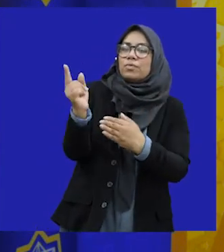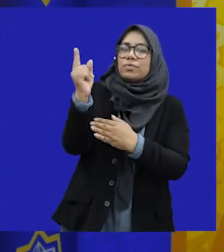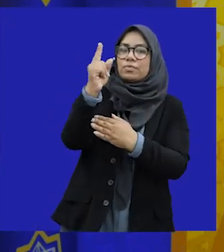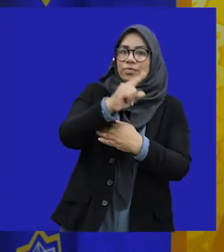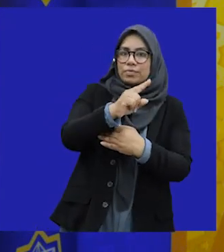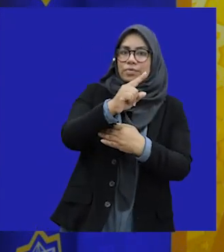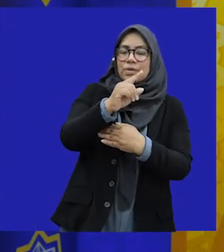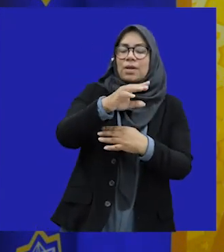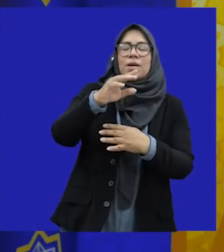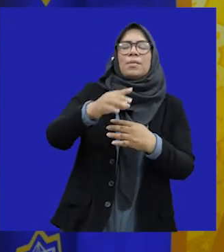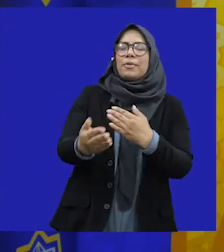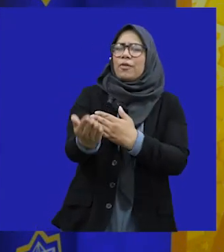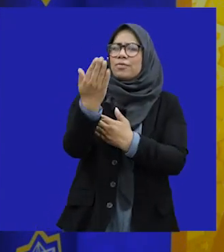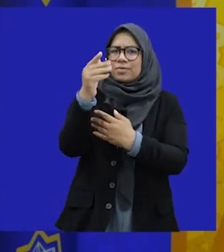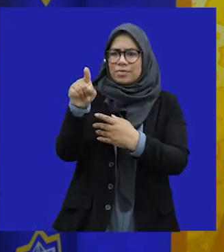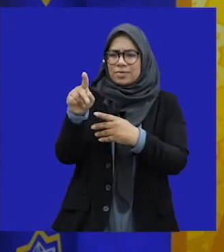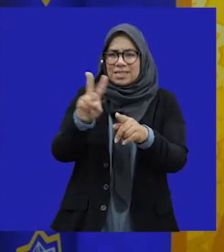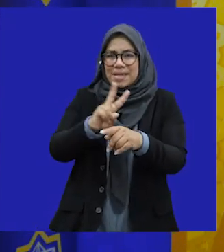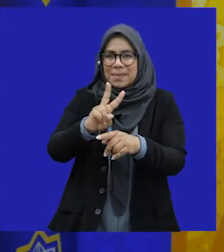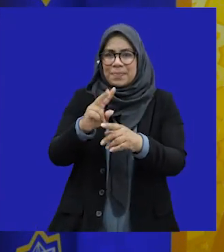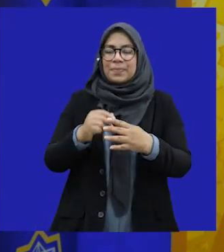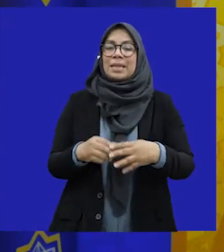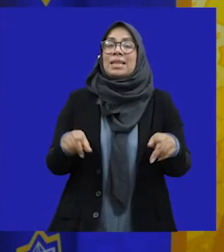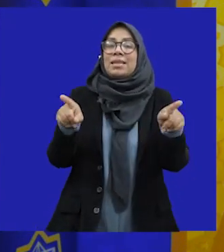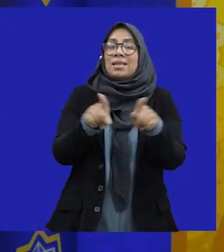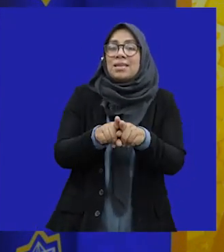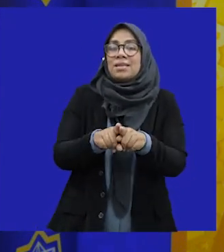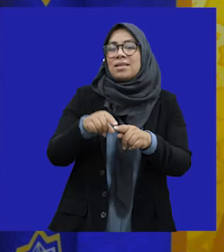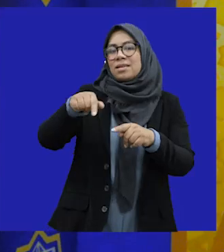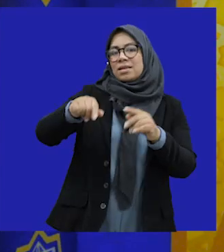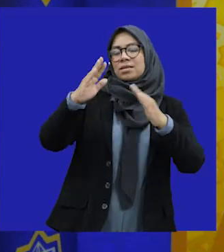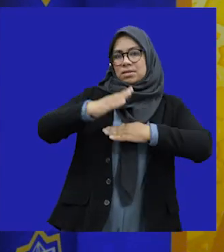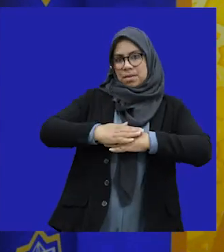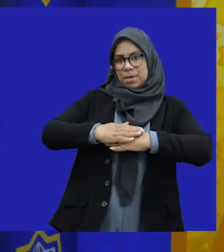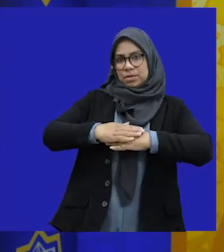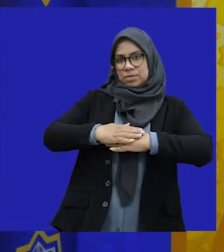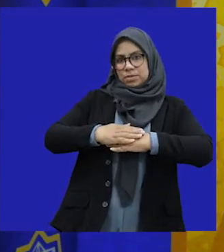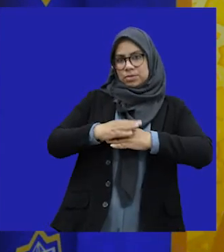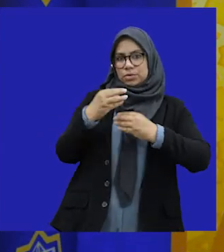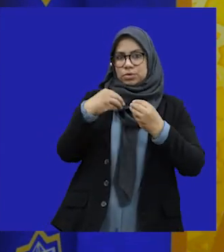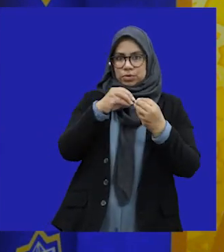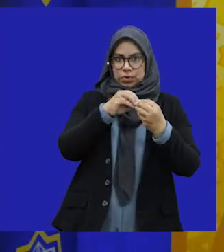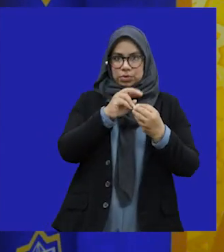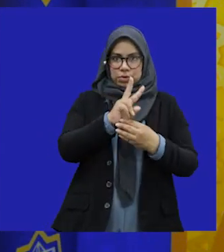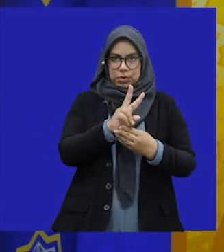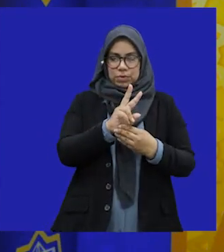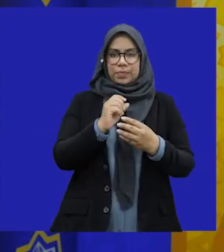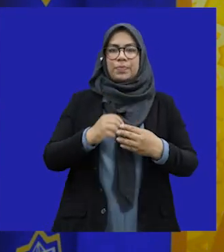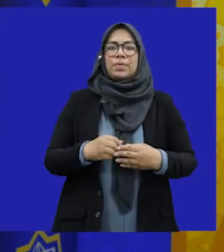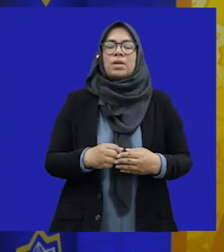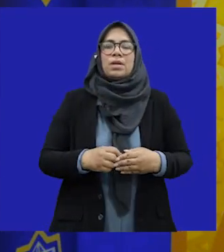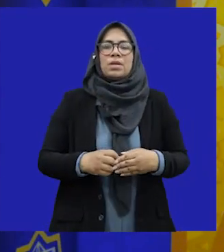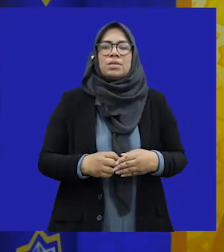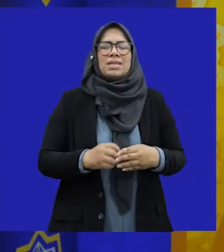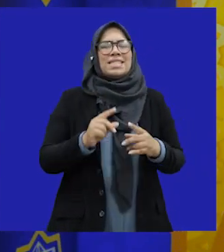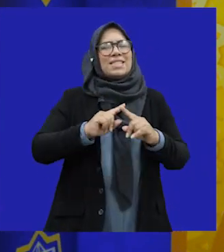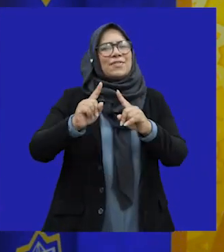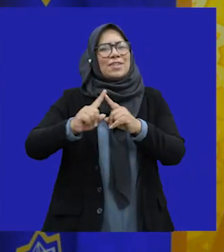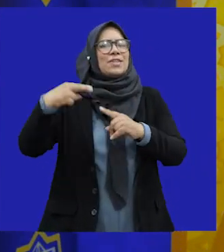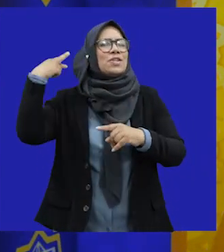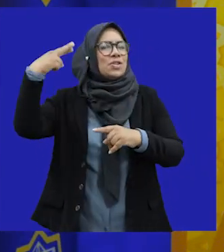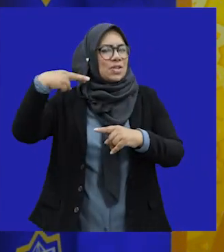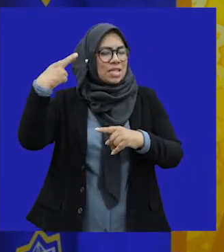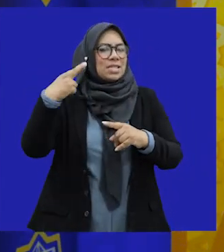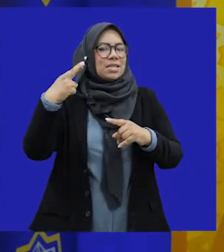And there are other prayers that are prayed due to a specific reason, like the 2 rak'ats